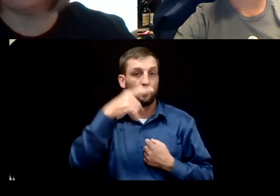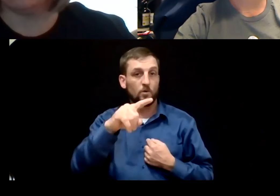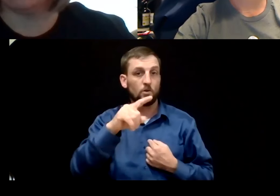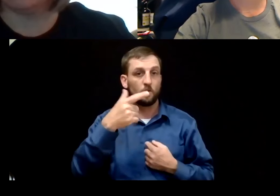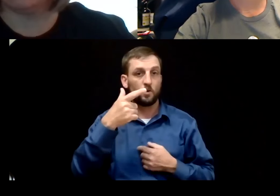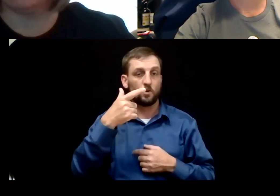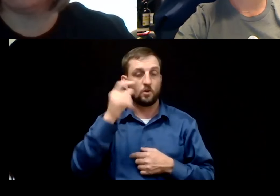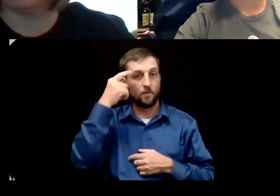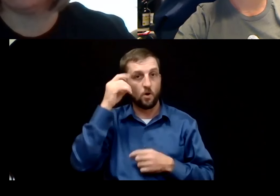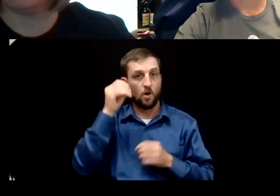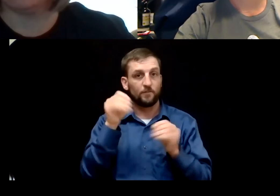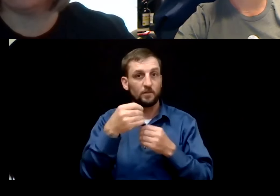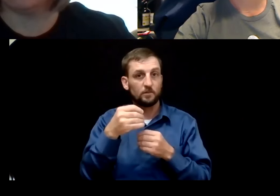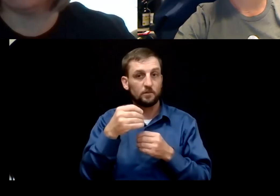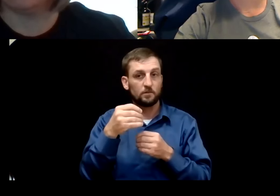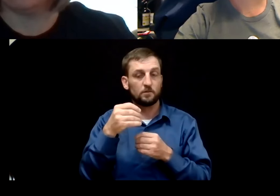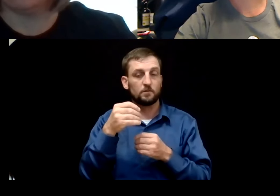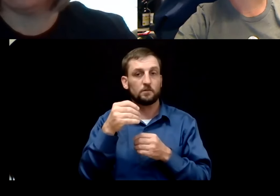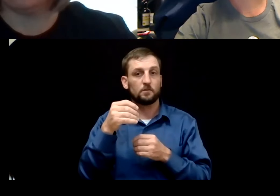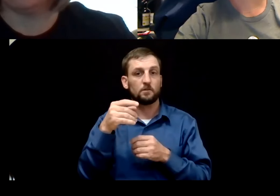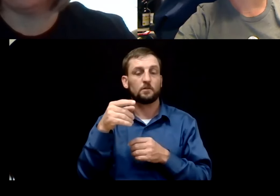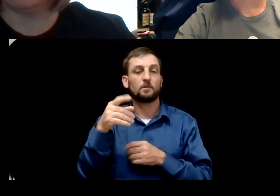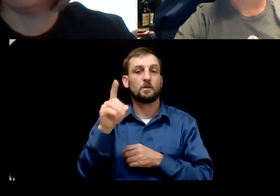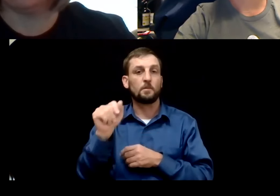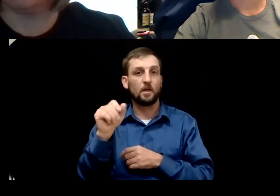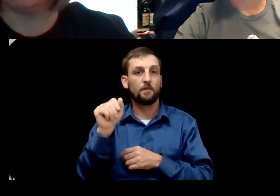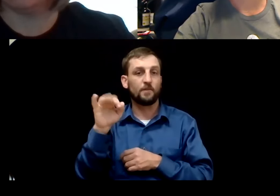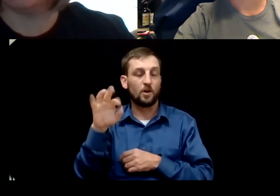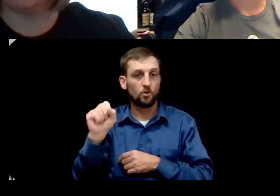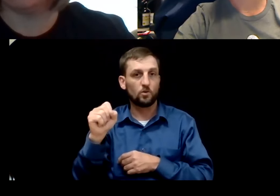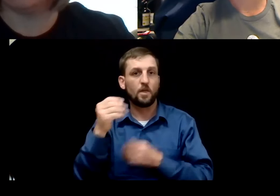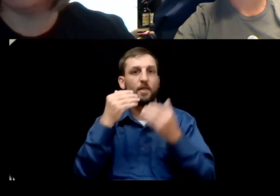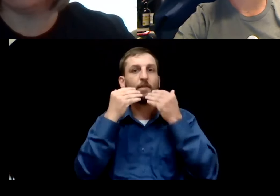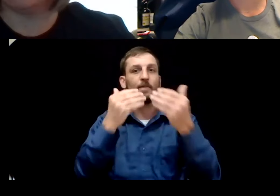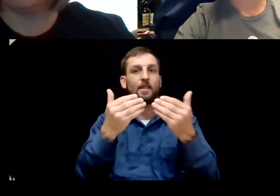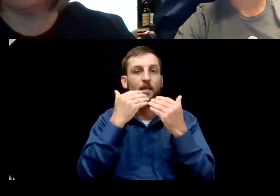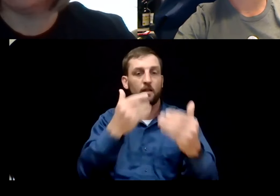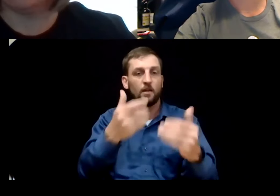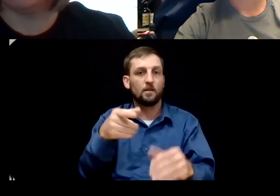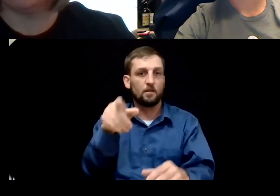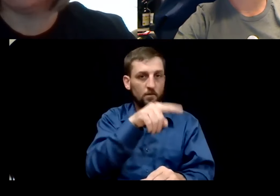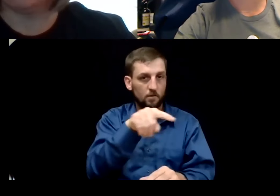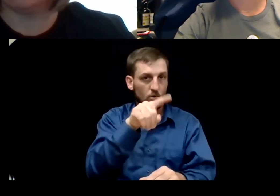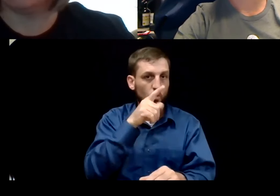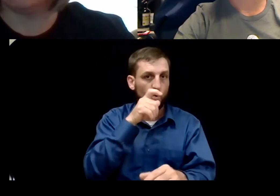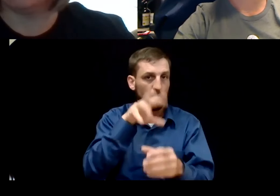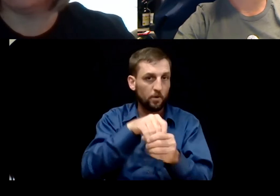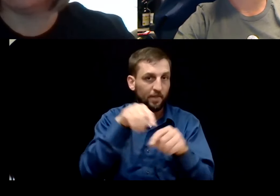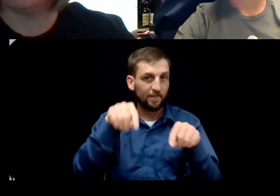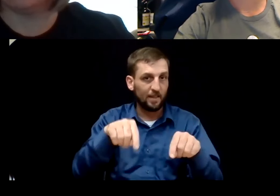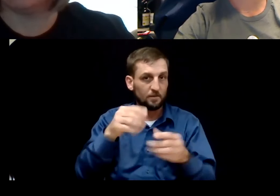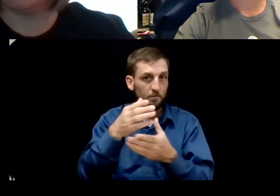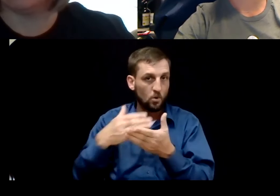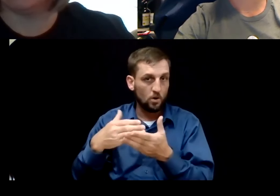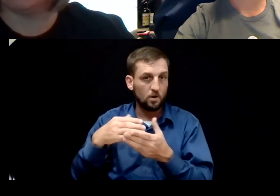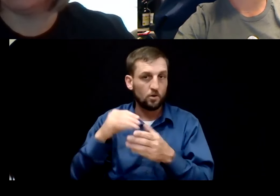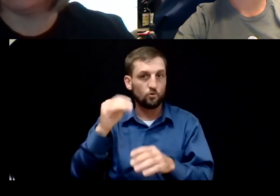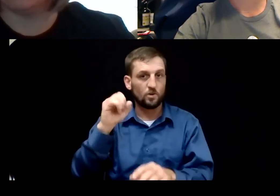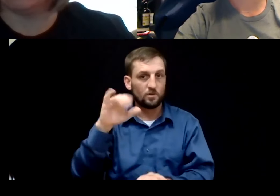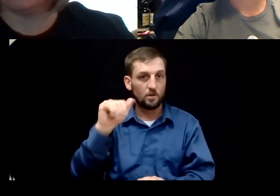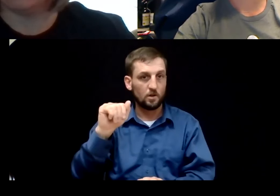like to thank our participants and our panelists for this portion of the conference, Ms. Jessica Michot and